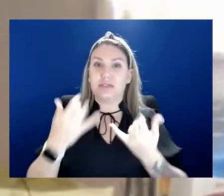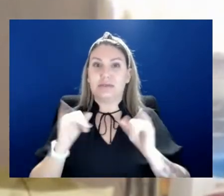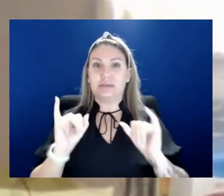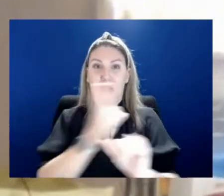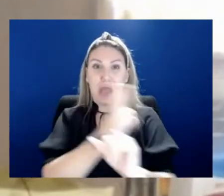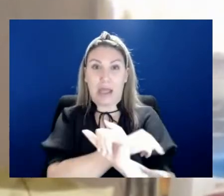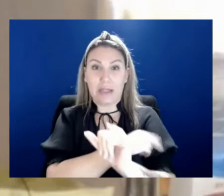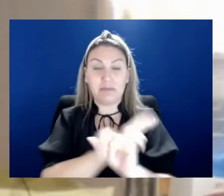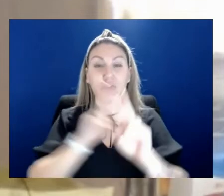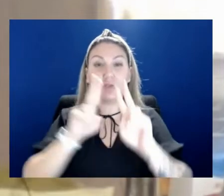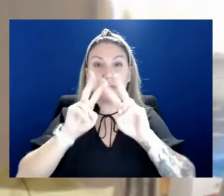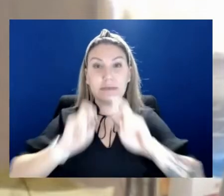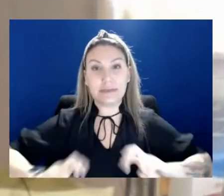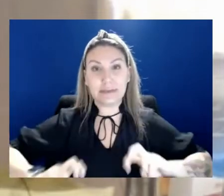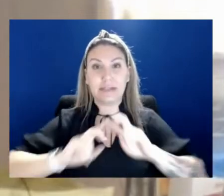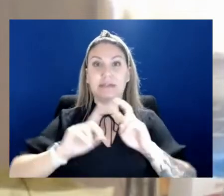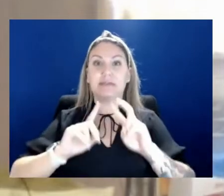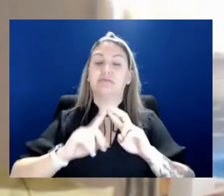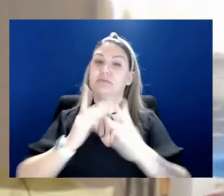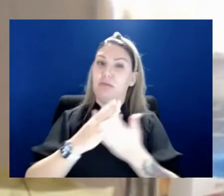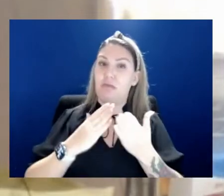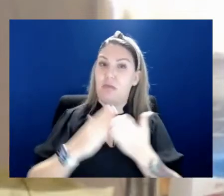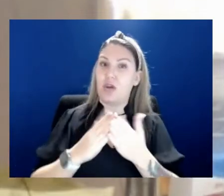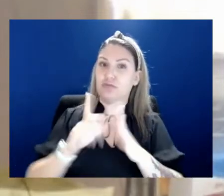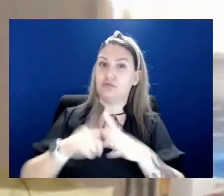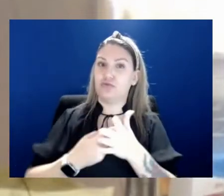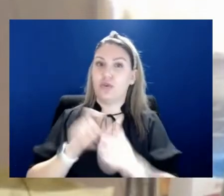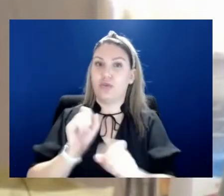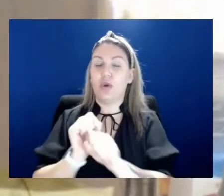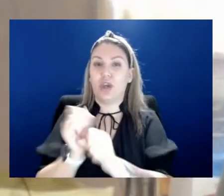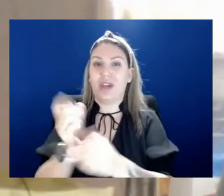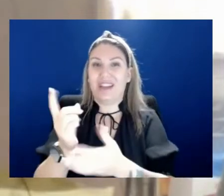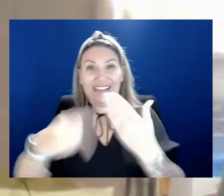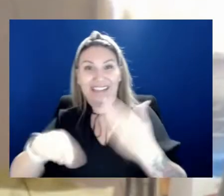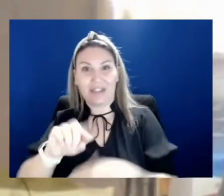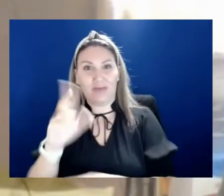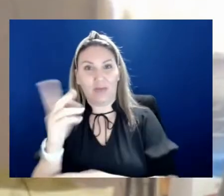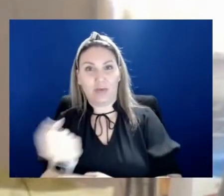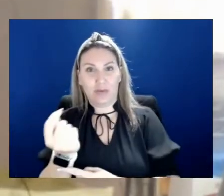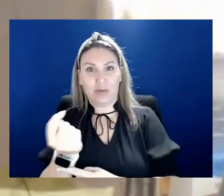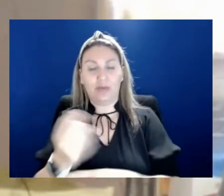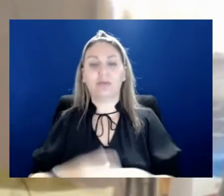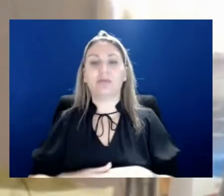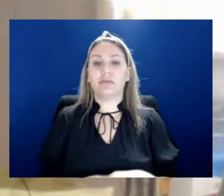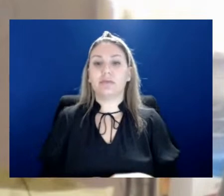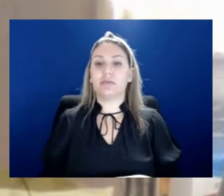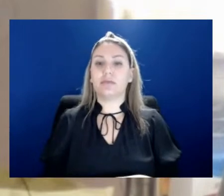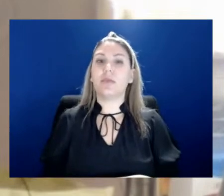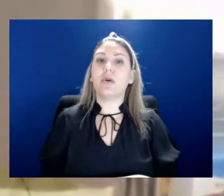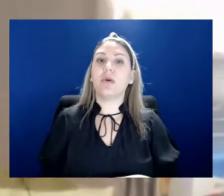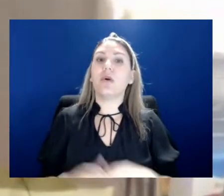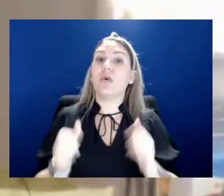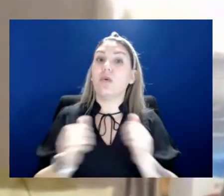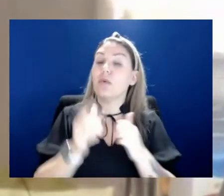actually begin working next Tuesday with some of the local